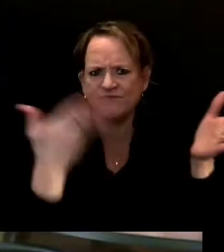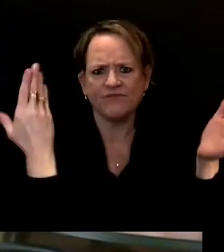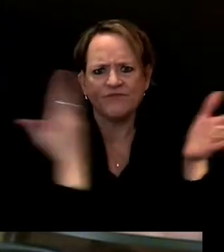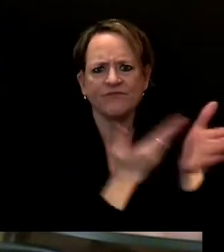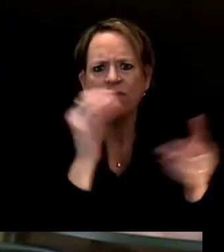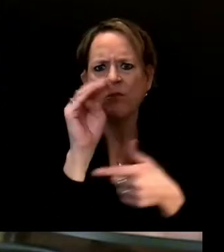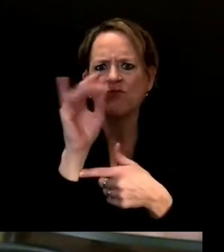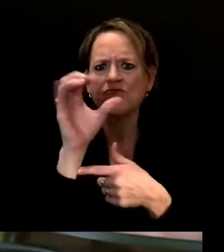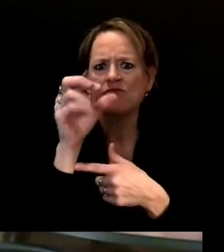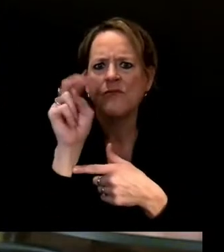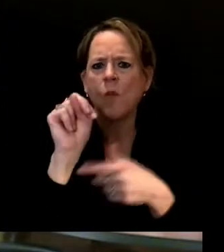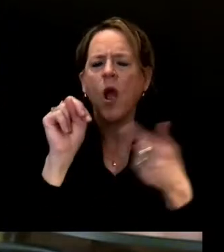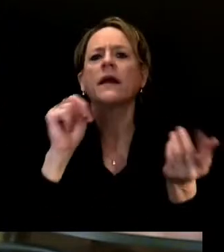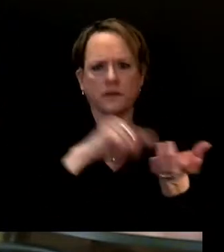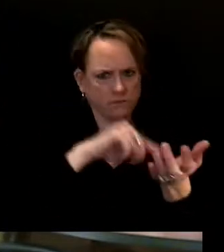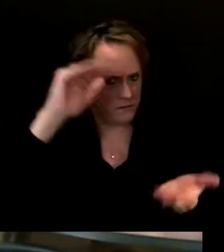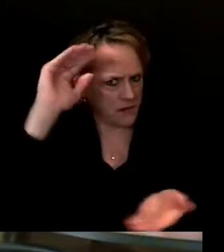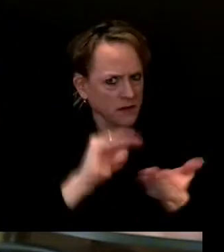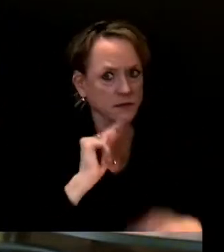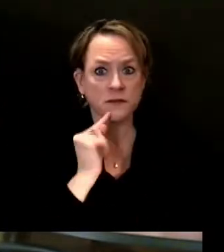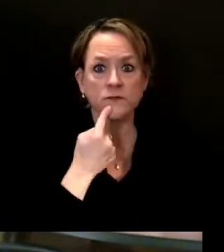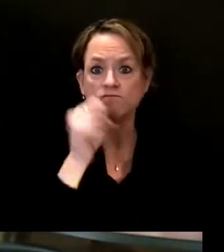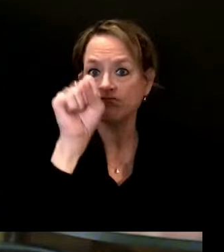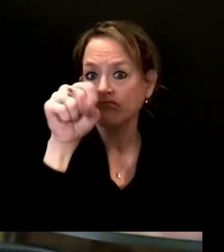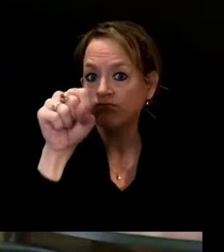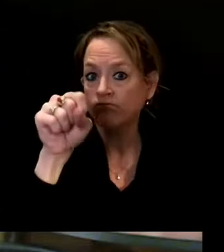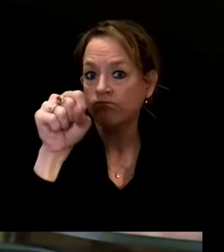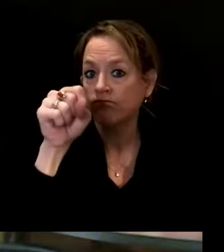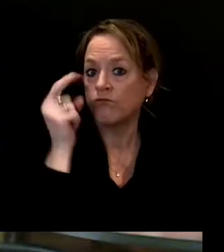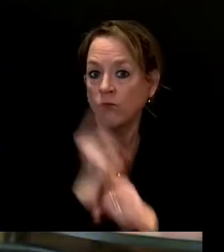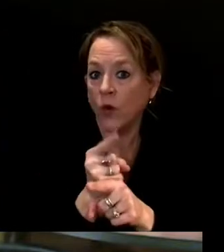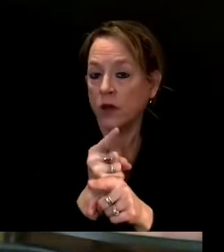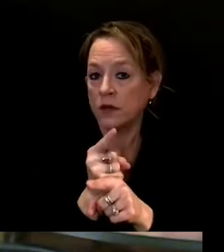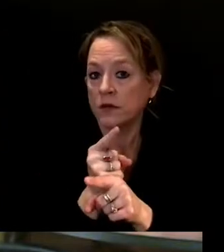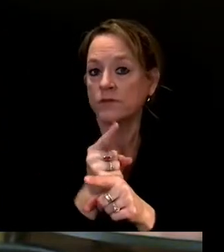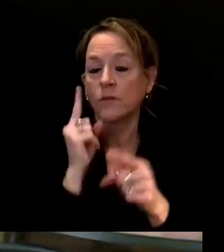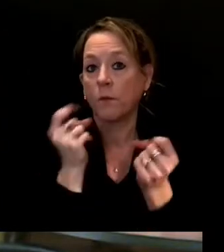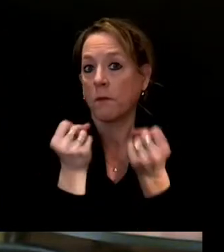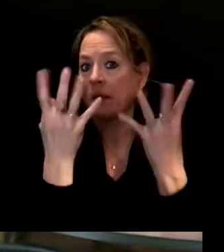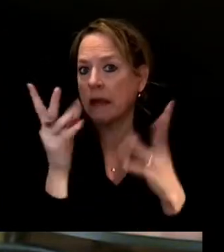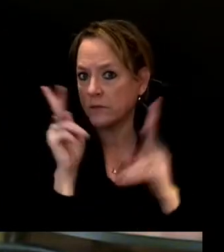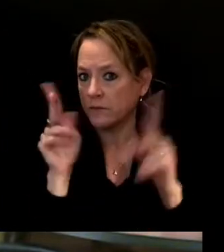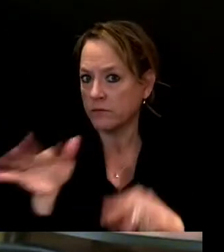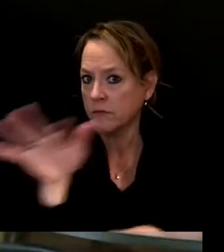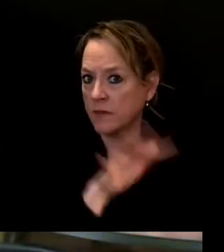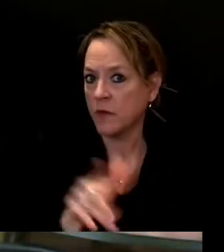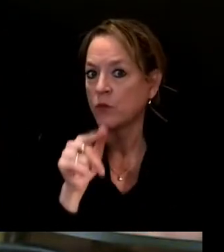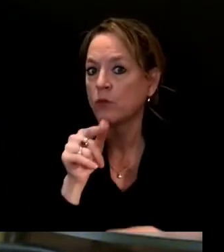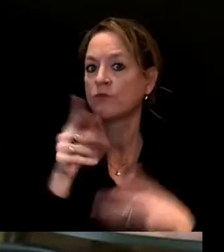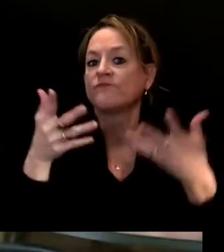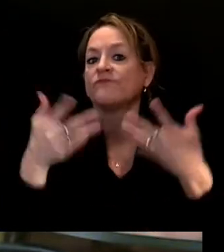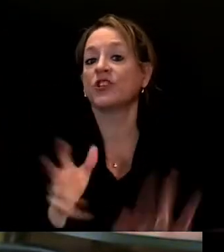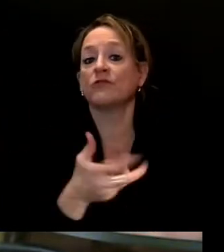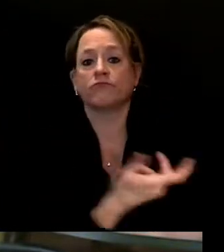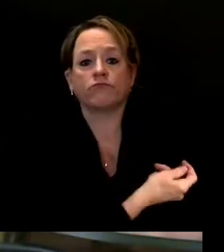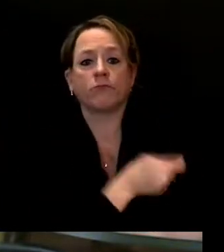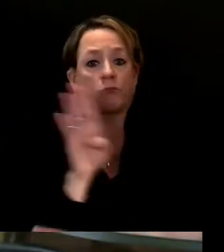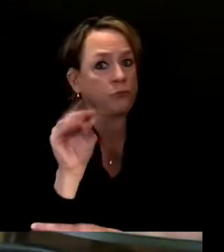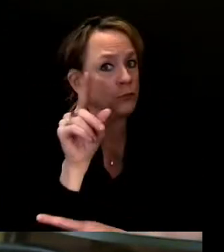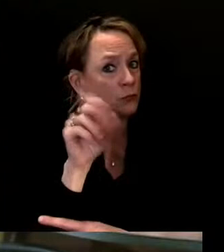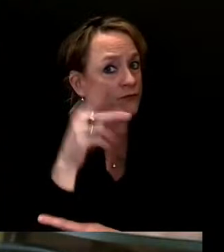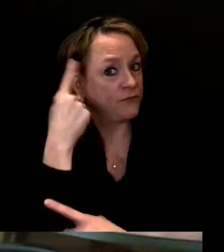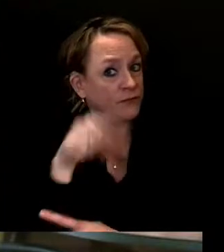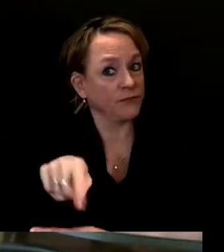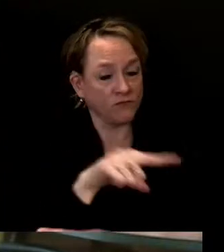of the virus for many people, especially for vaccinated and boosted people, the risk to our communities has